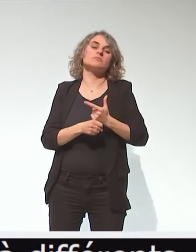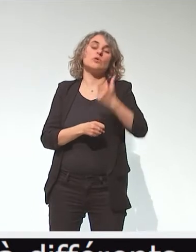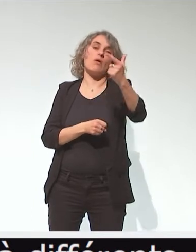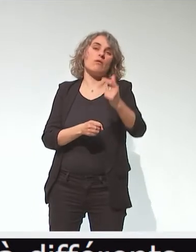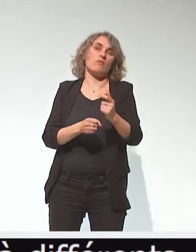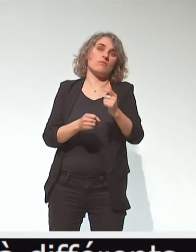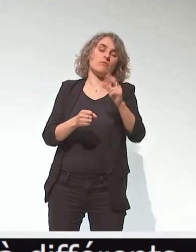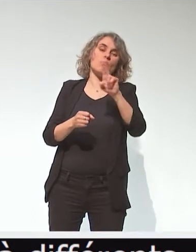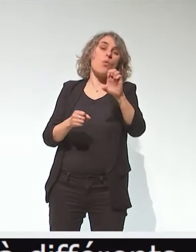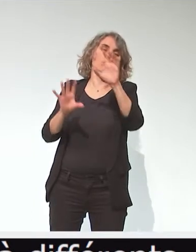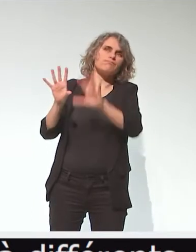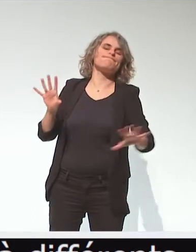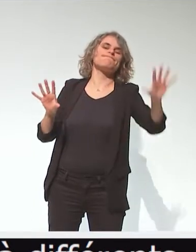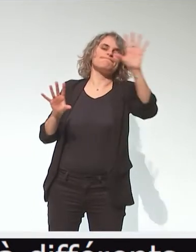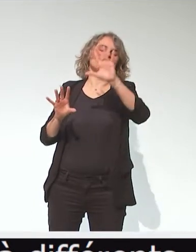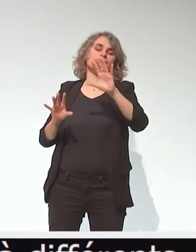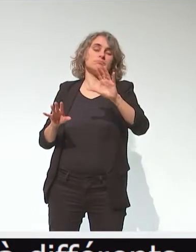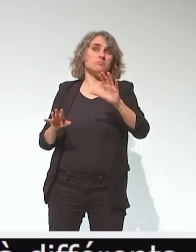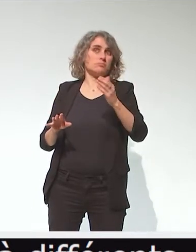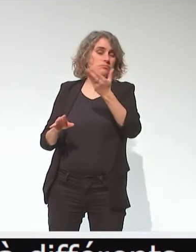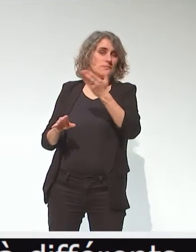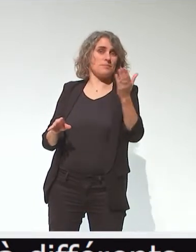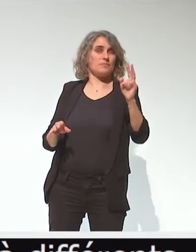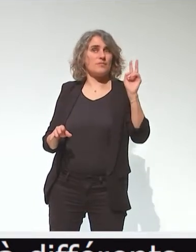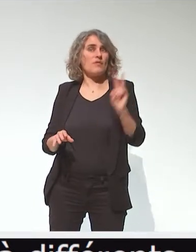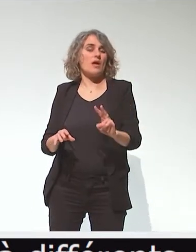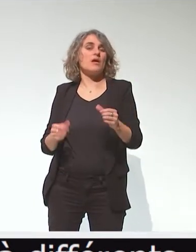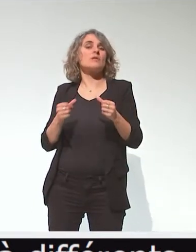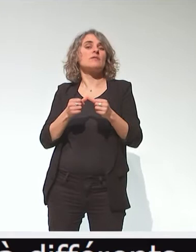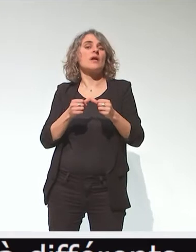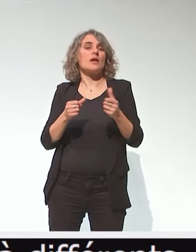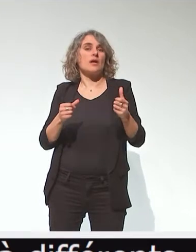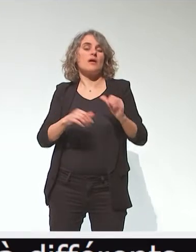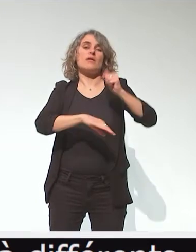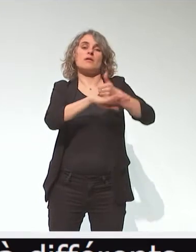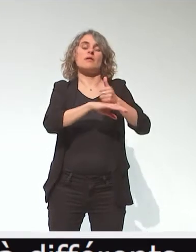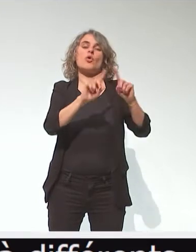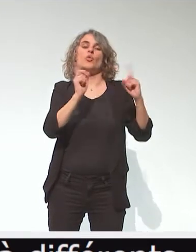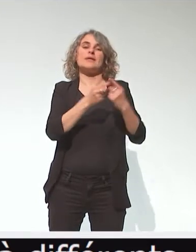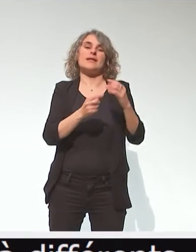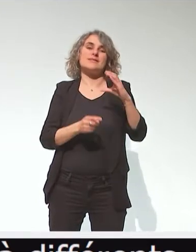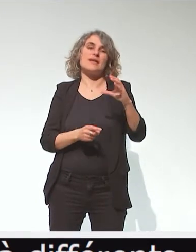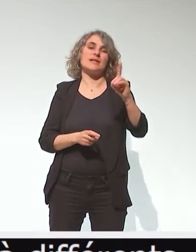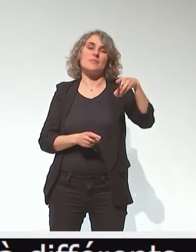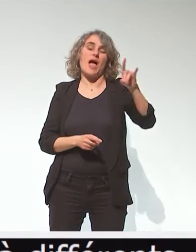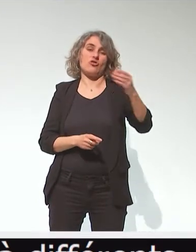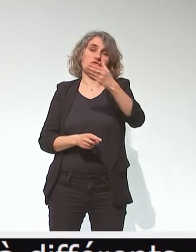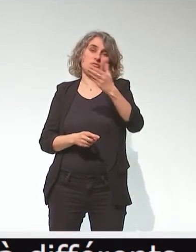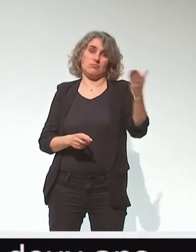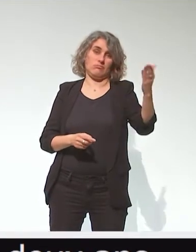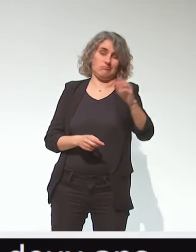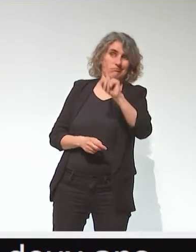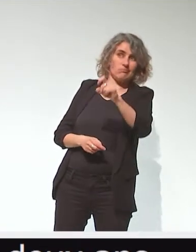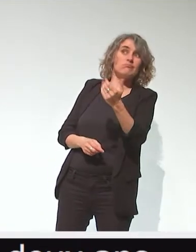UN CRPD committee. It will be held accountable for its record and its achievement, its second review before the UN